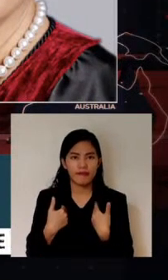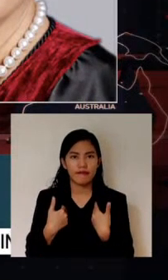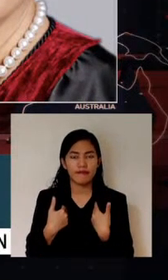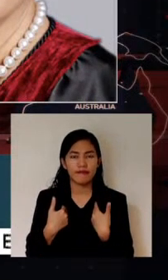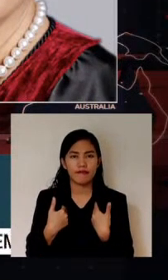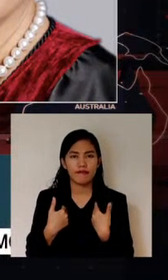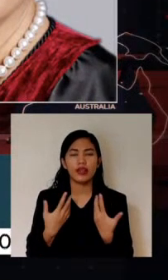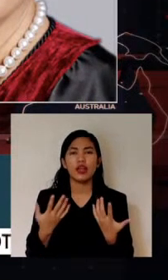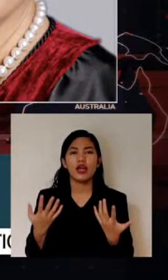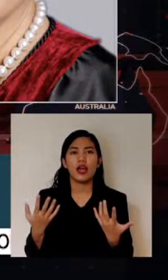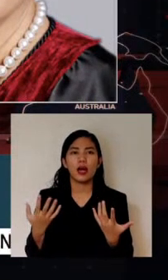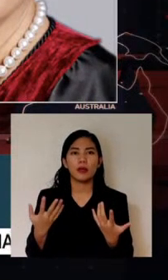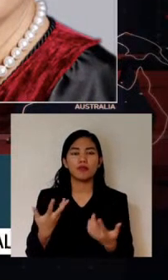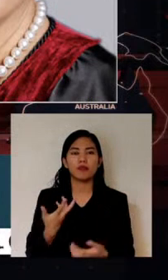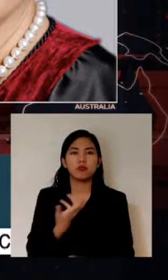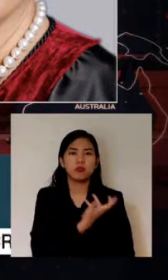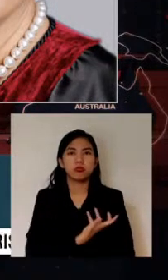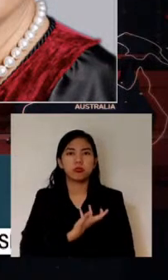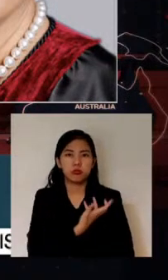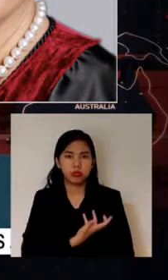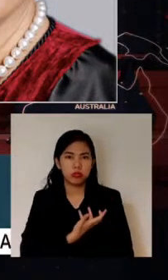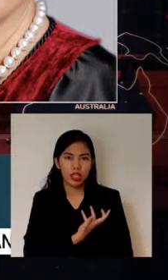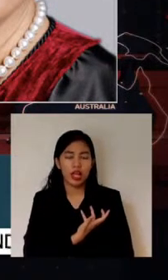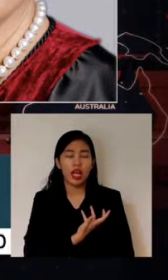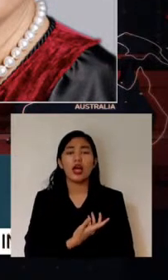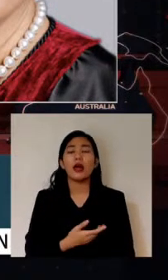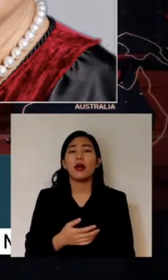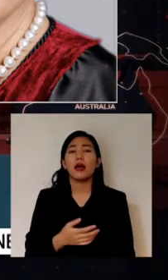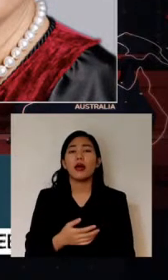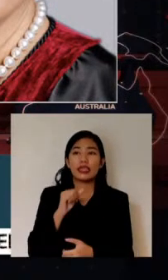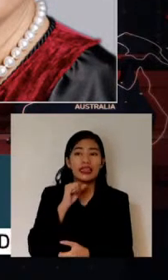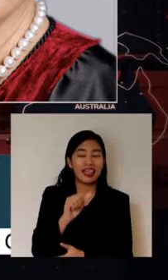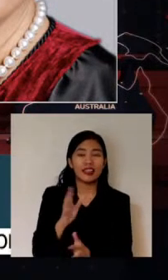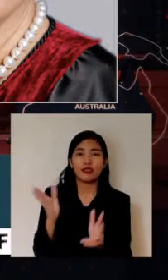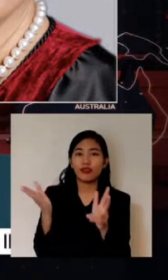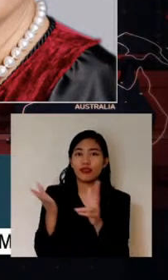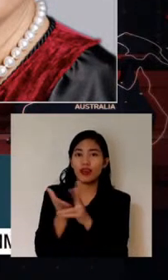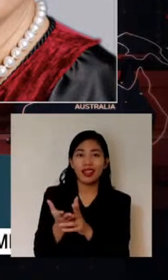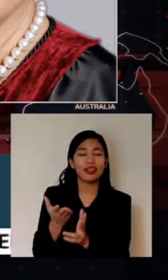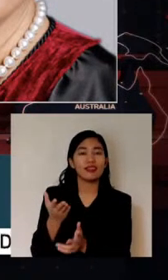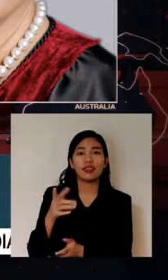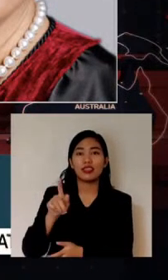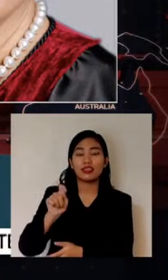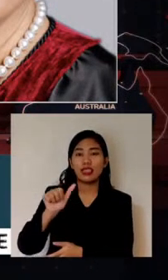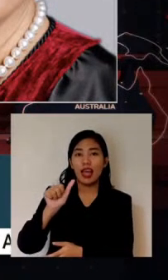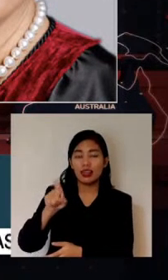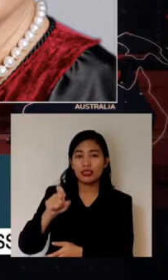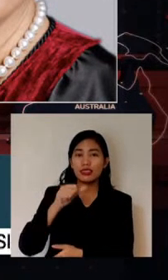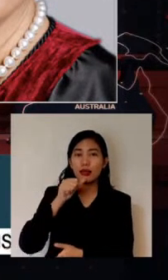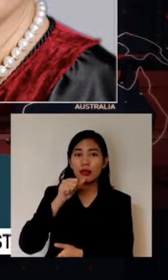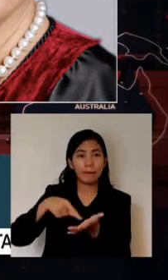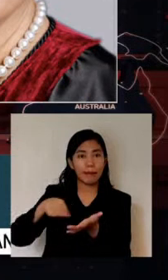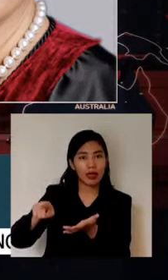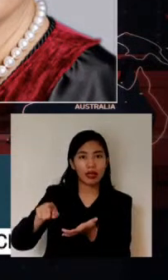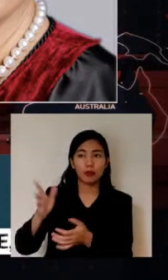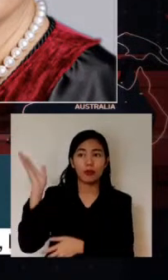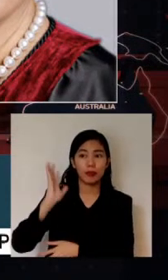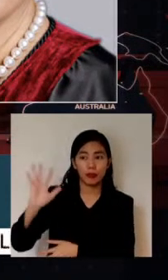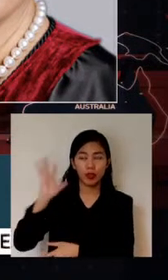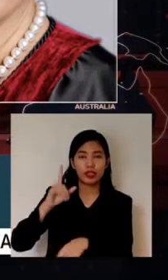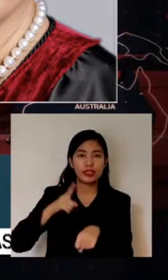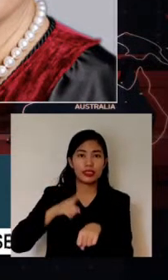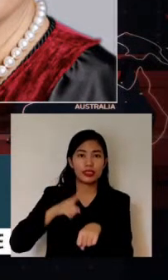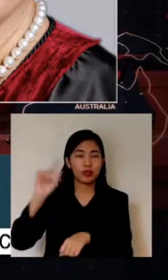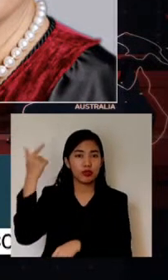his income tax return for 4 years as governor of Ilocos Norte, I found that there is moral turpitude. Why? He did